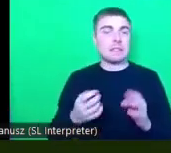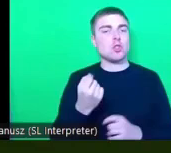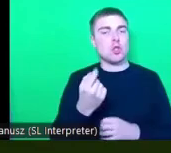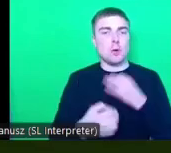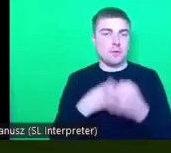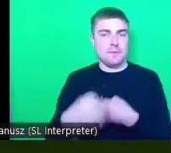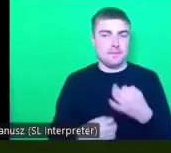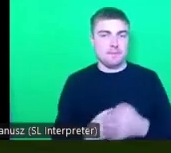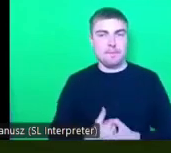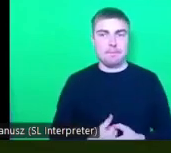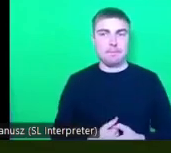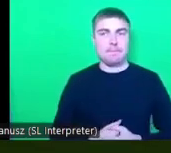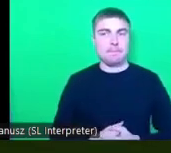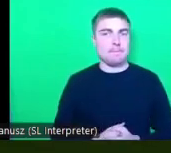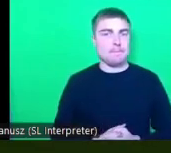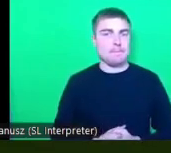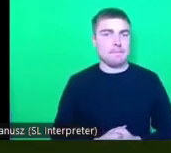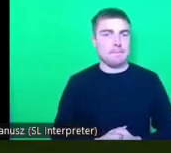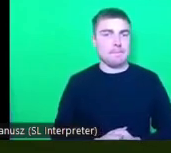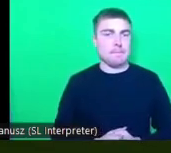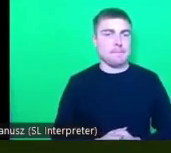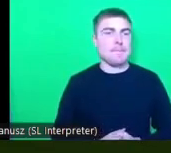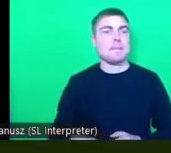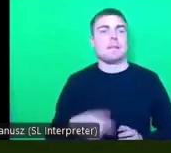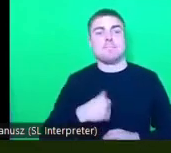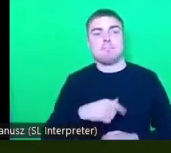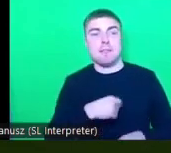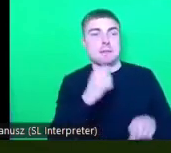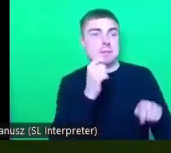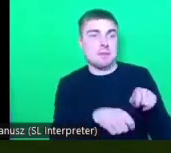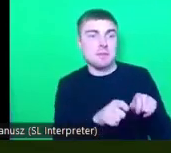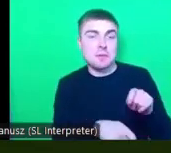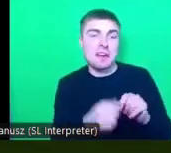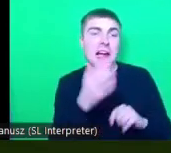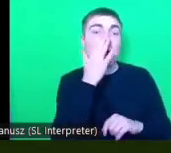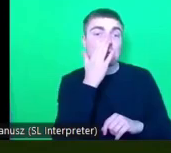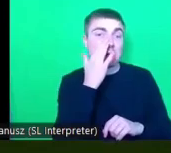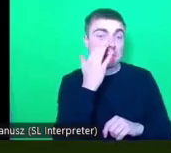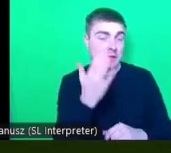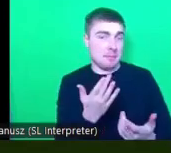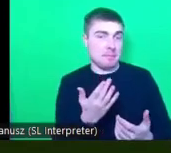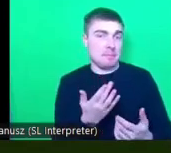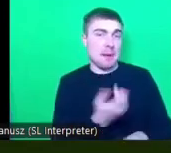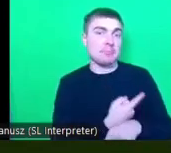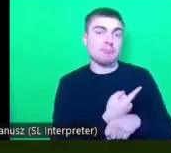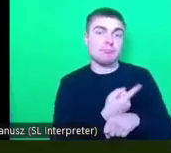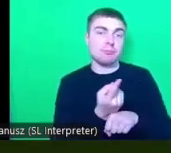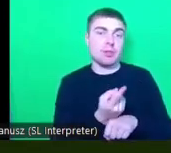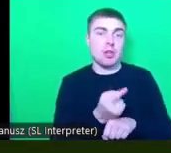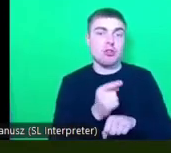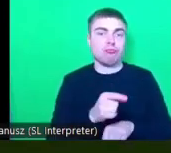So we studied the travel speed and the direction of movements using both collared wolves and collared